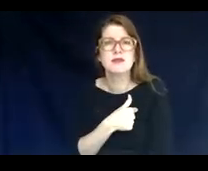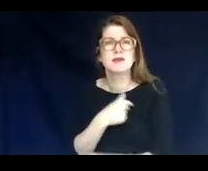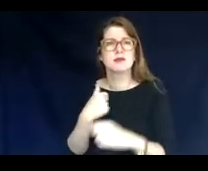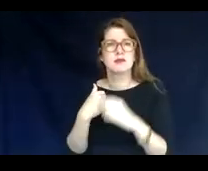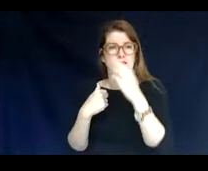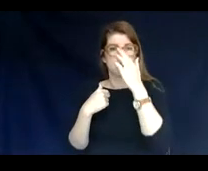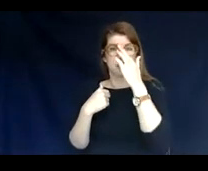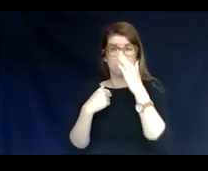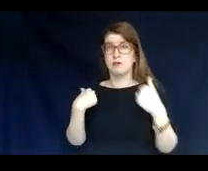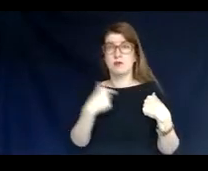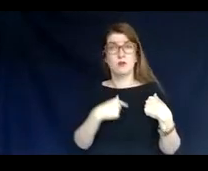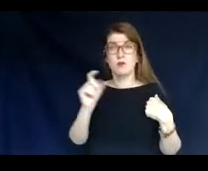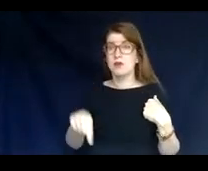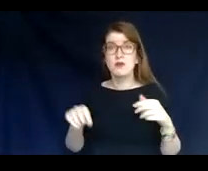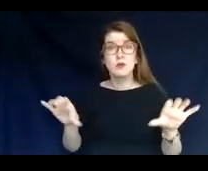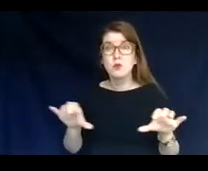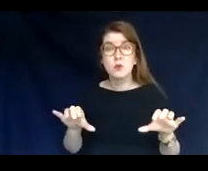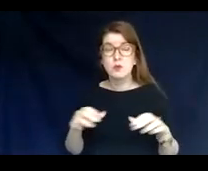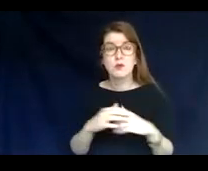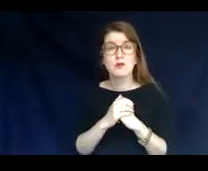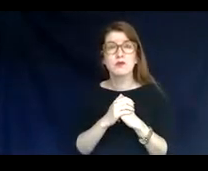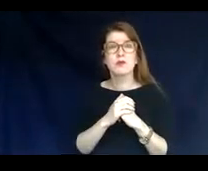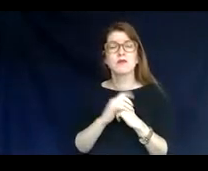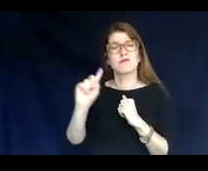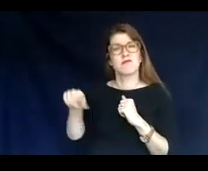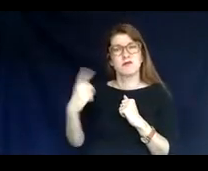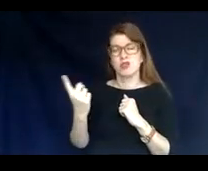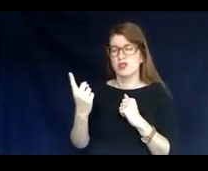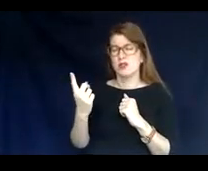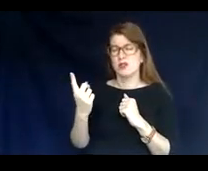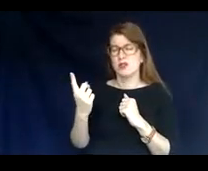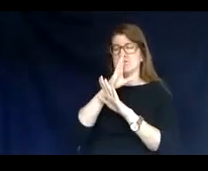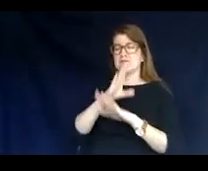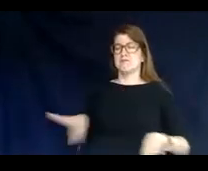and that all we have to do is just be still.